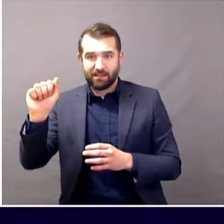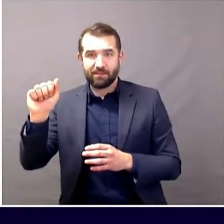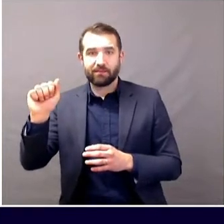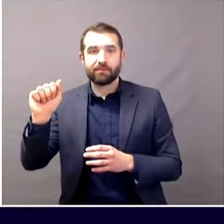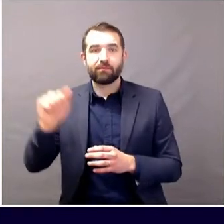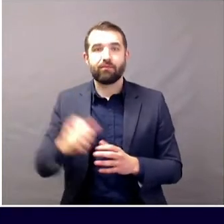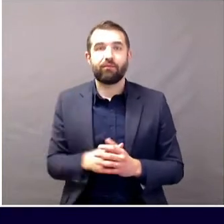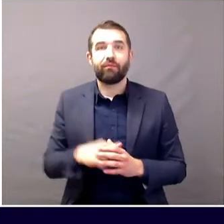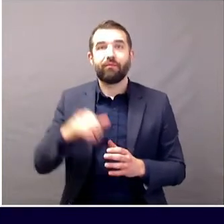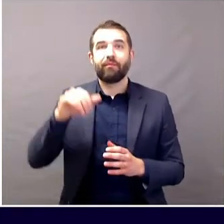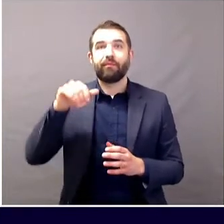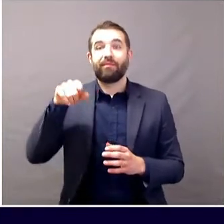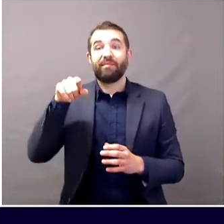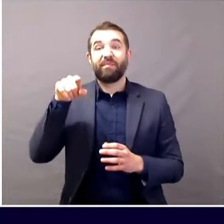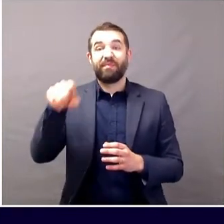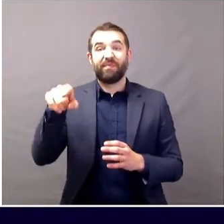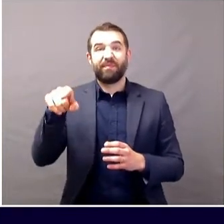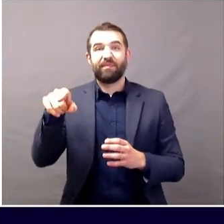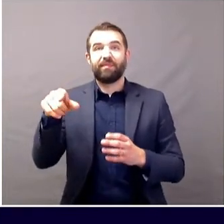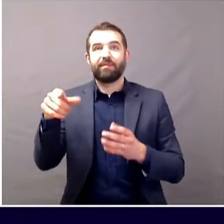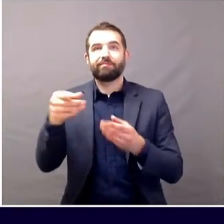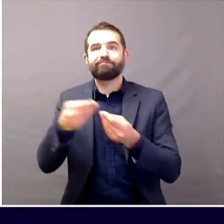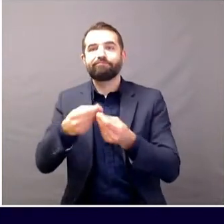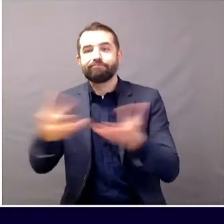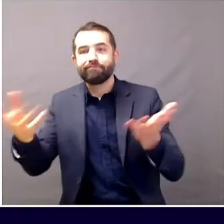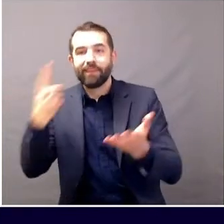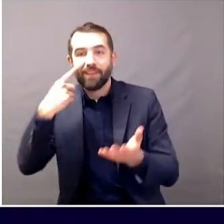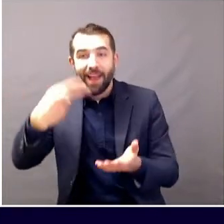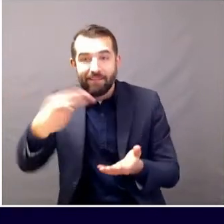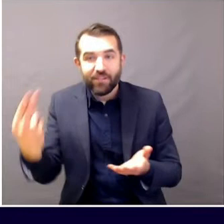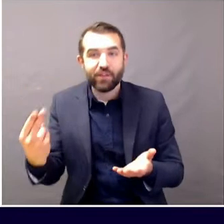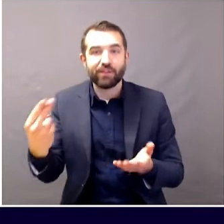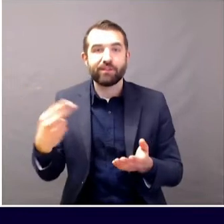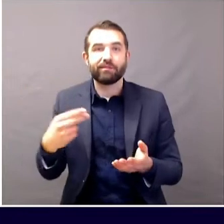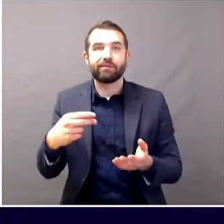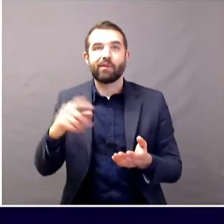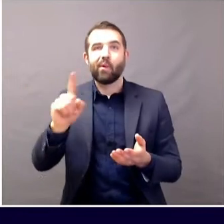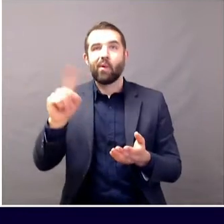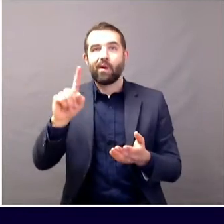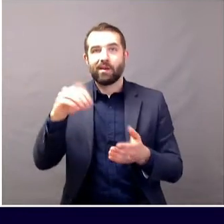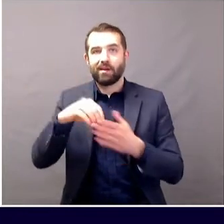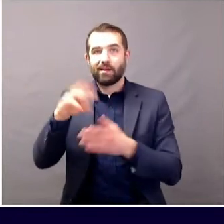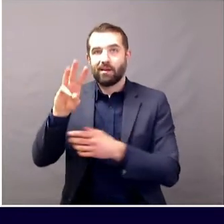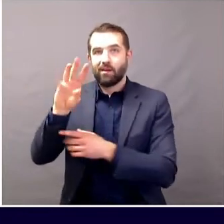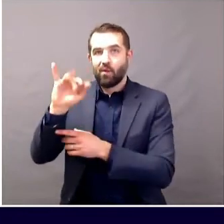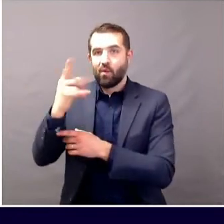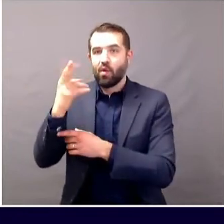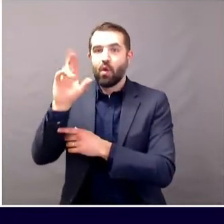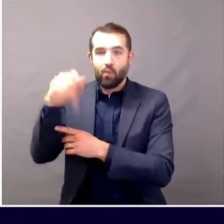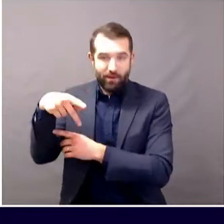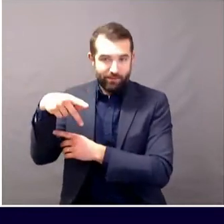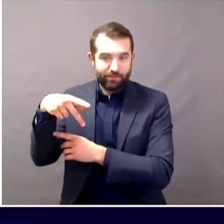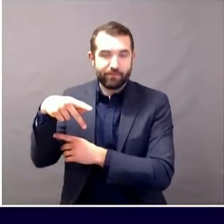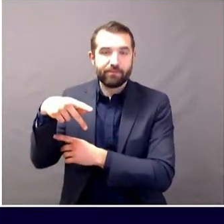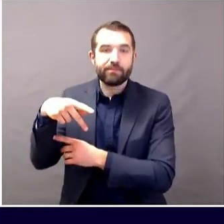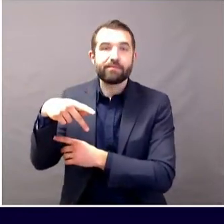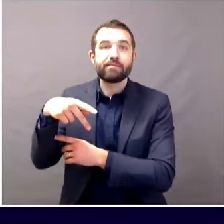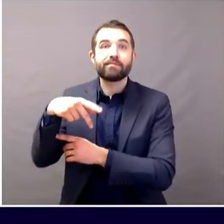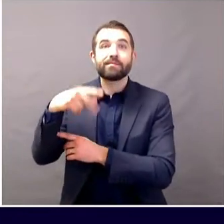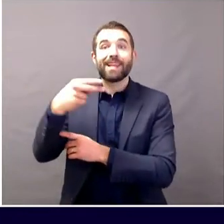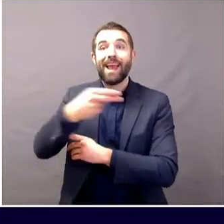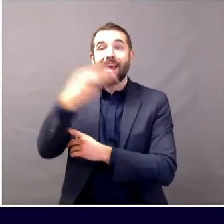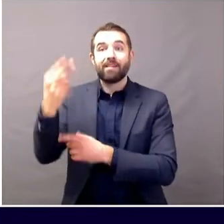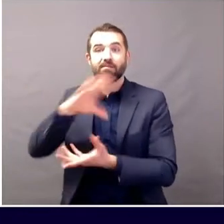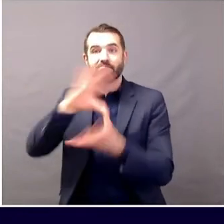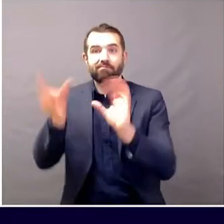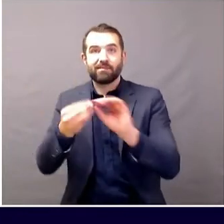distribution center in Winthrop. This is one of 9 distribution centers across the state of this nature. All of the